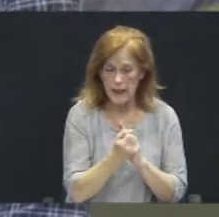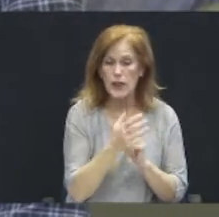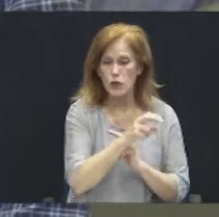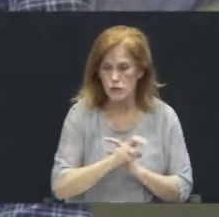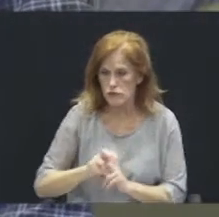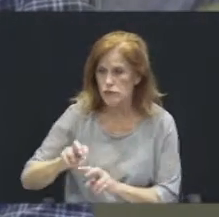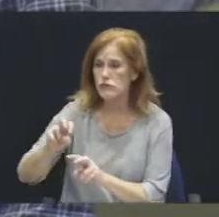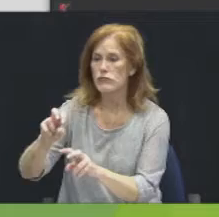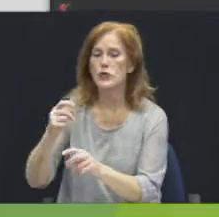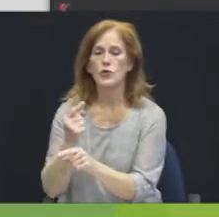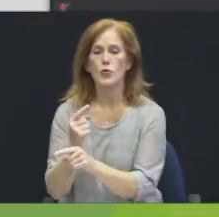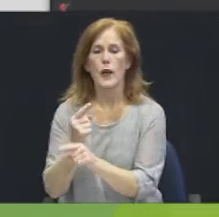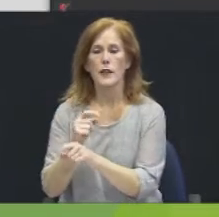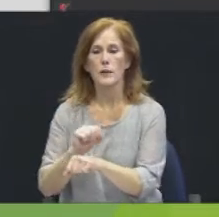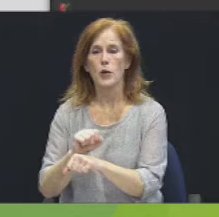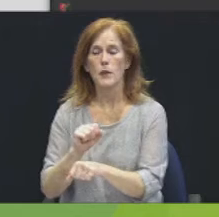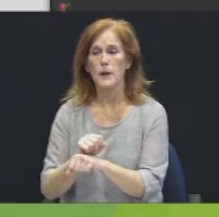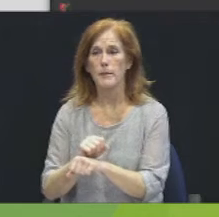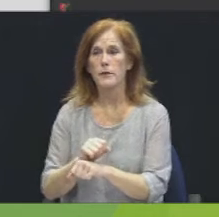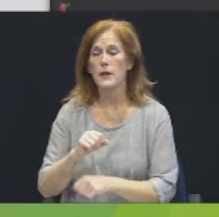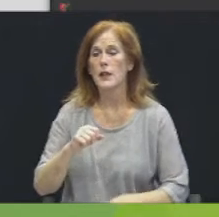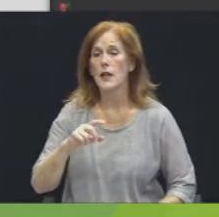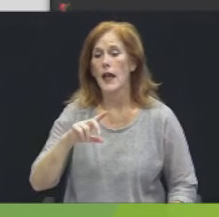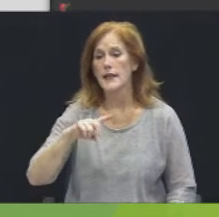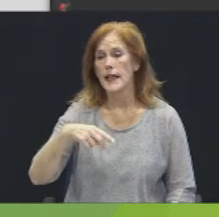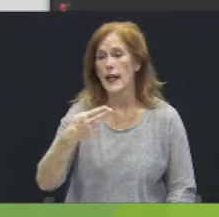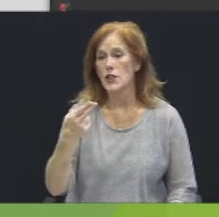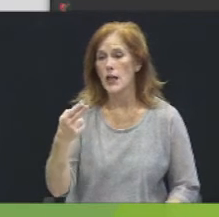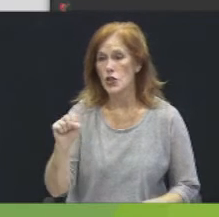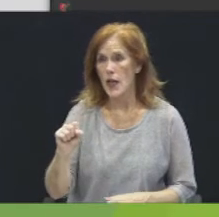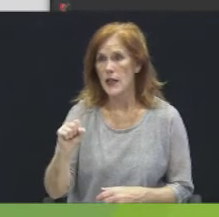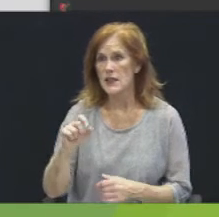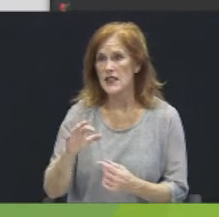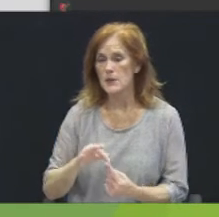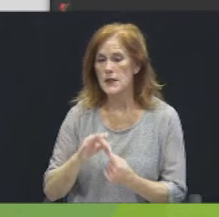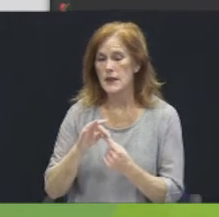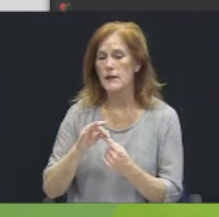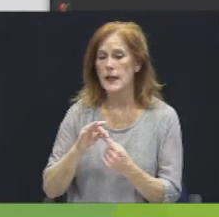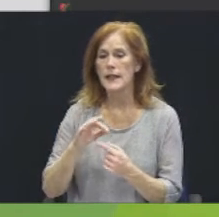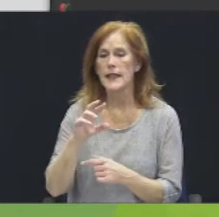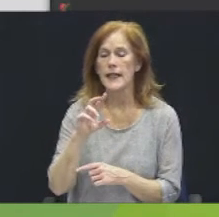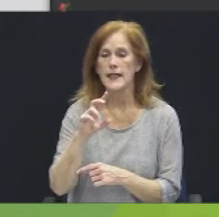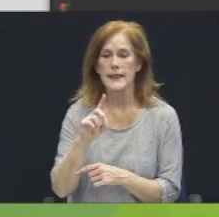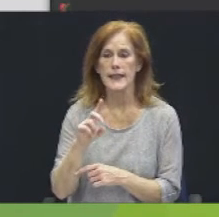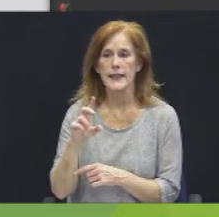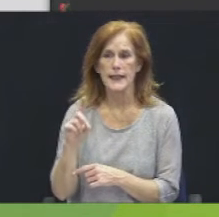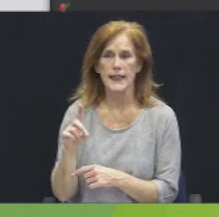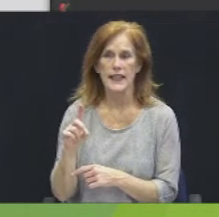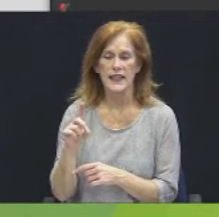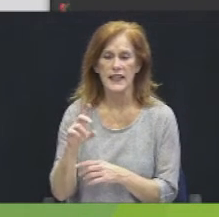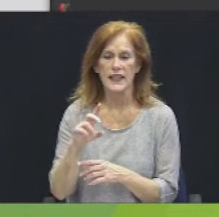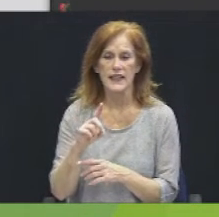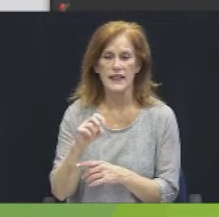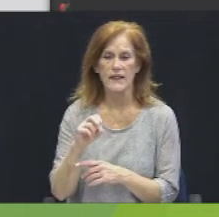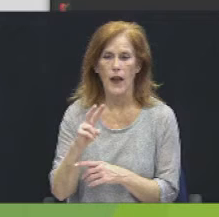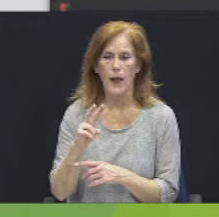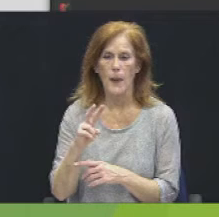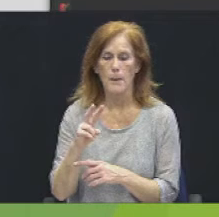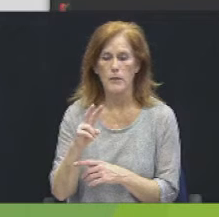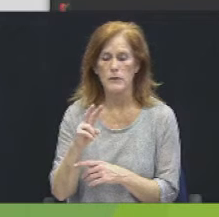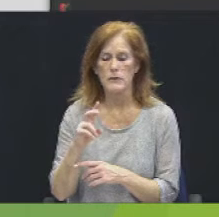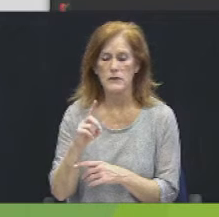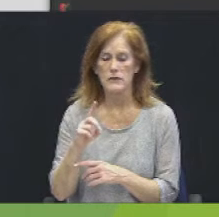The Nebraska Department of Health and Human Services, and specifically their Developmental Disabilities Division, they provide funding